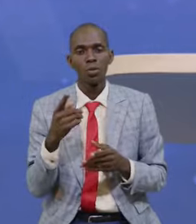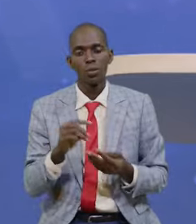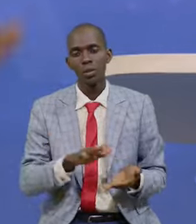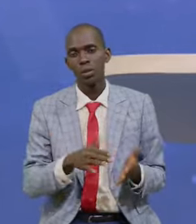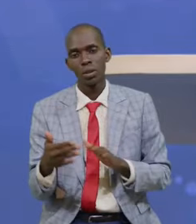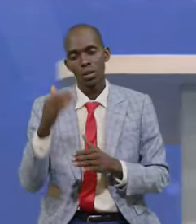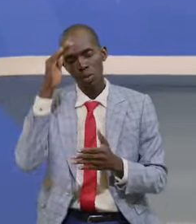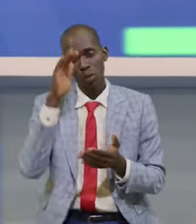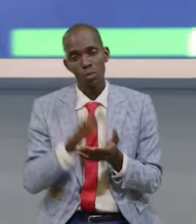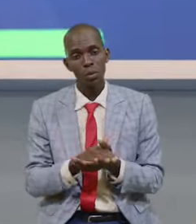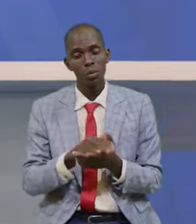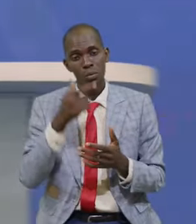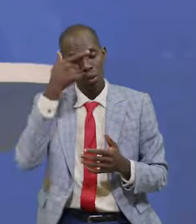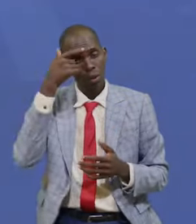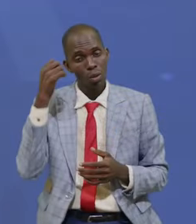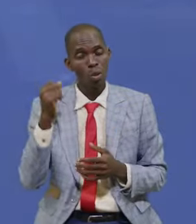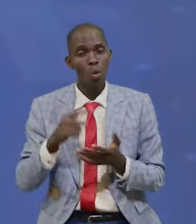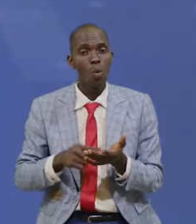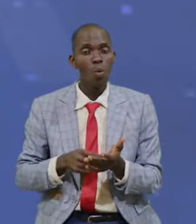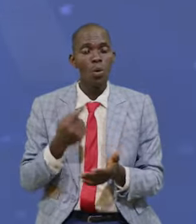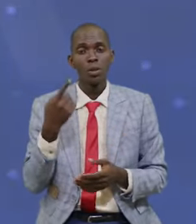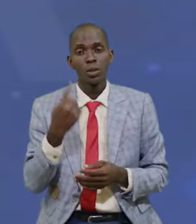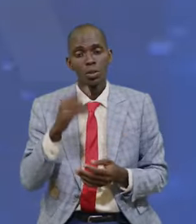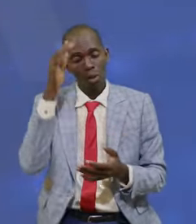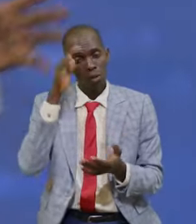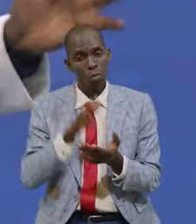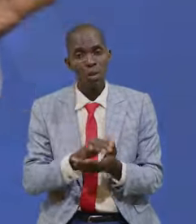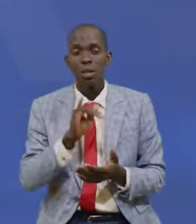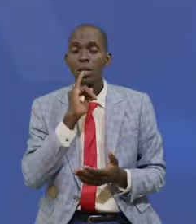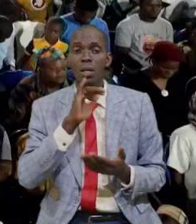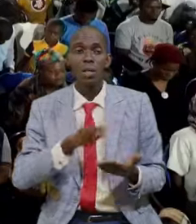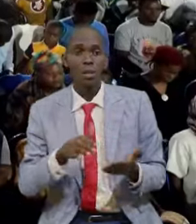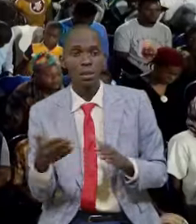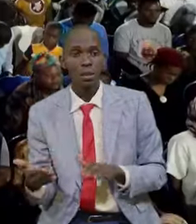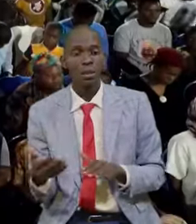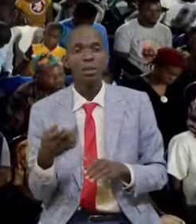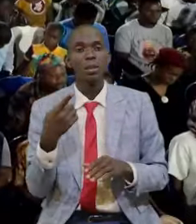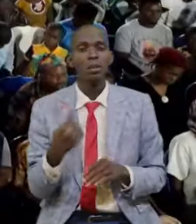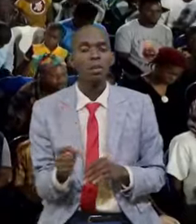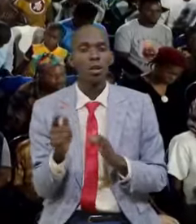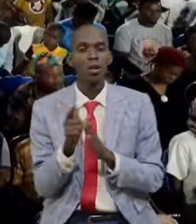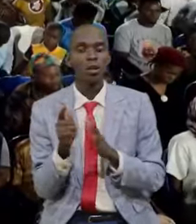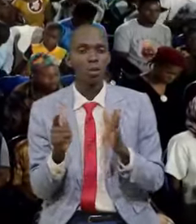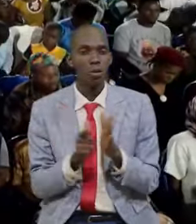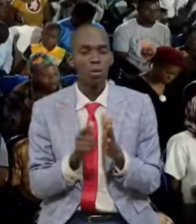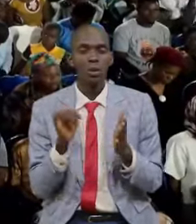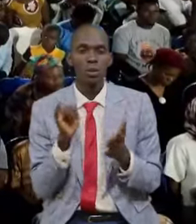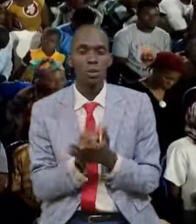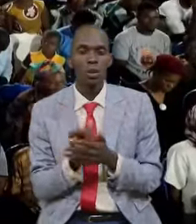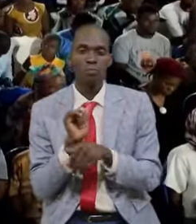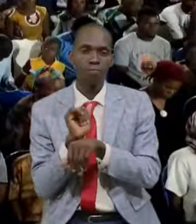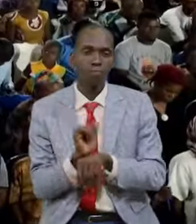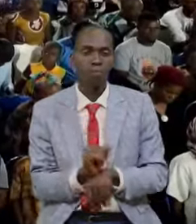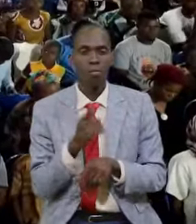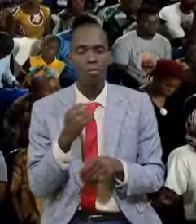husband. Because once the husband is dead, the law that bound the wife to